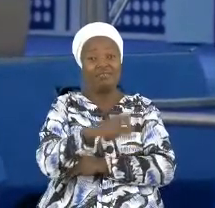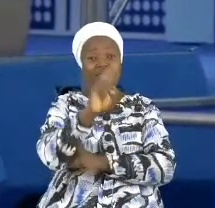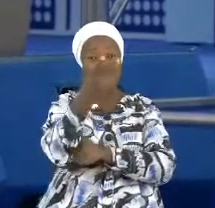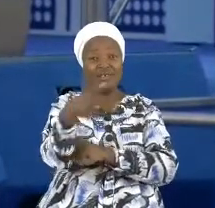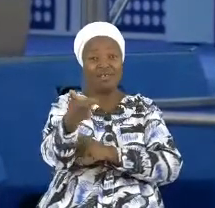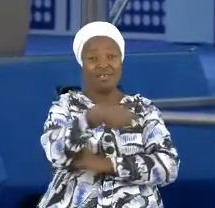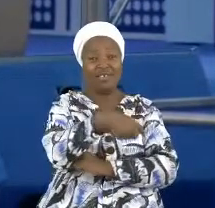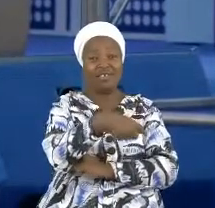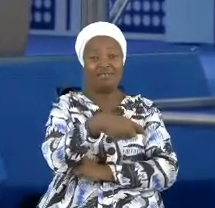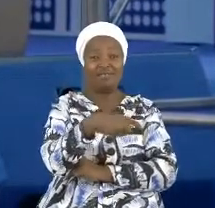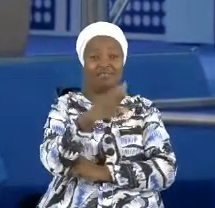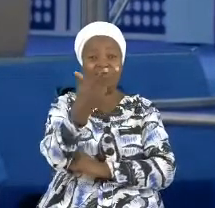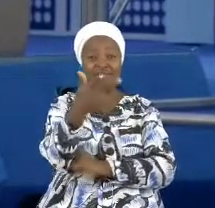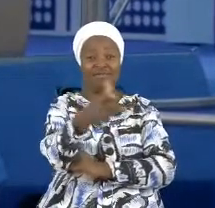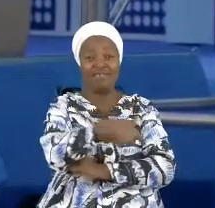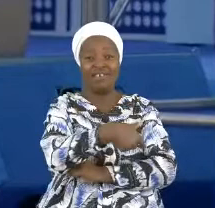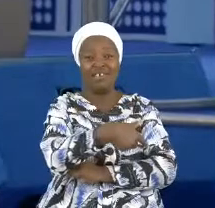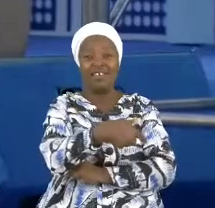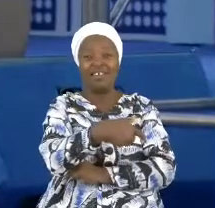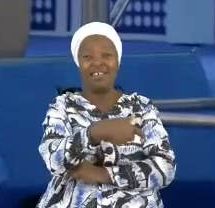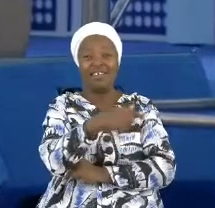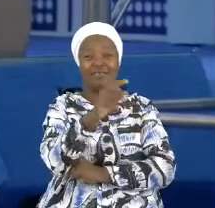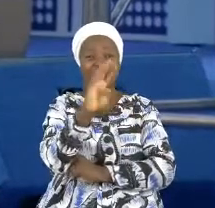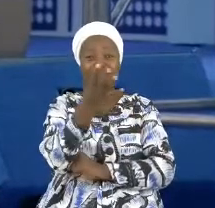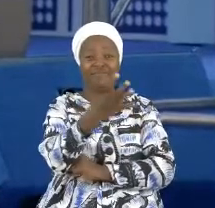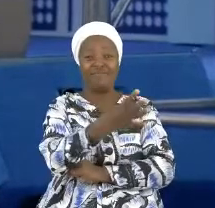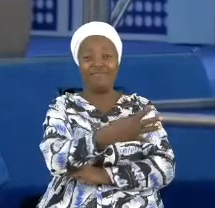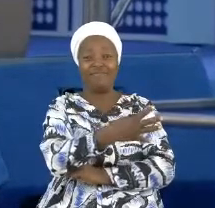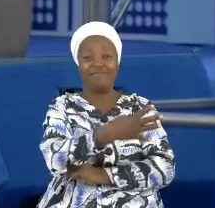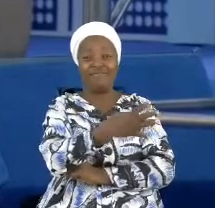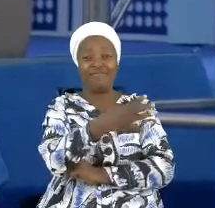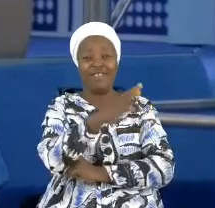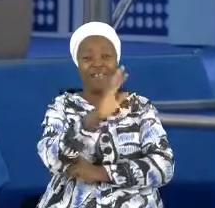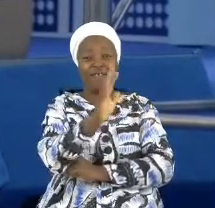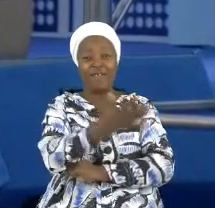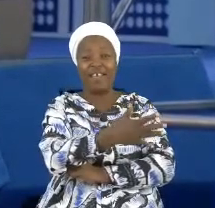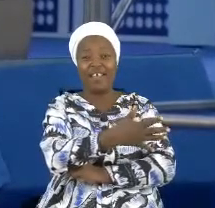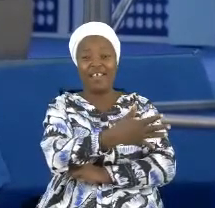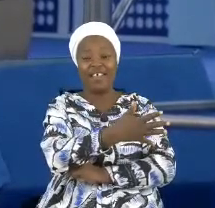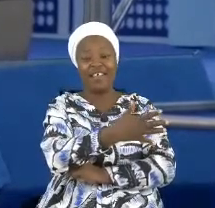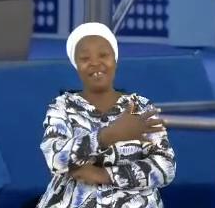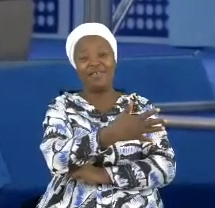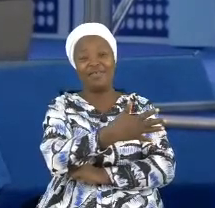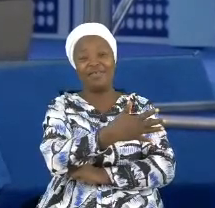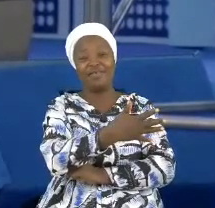number three, day number four, day number five,